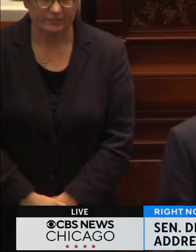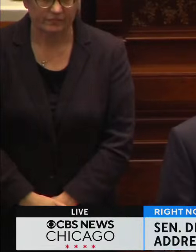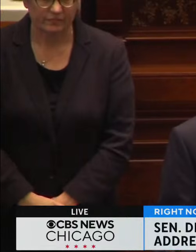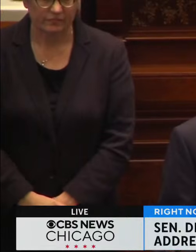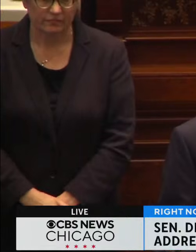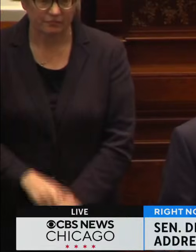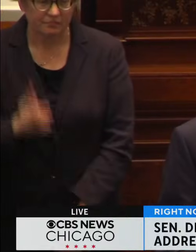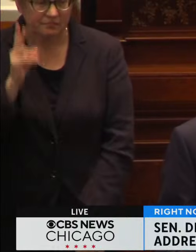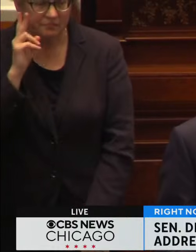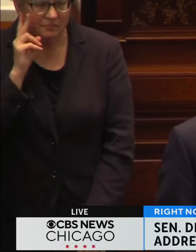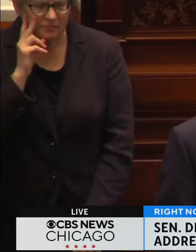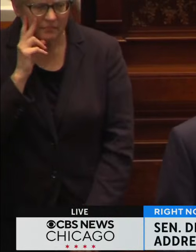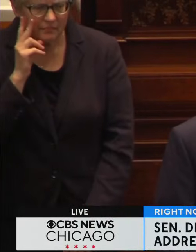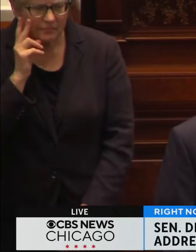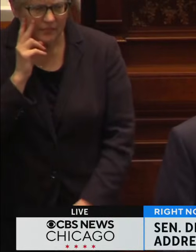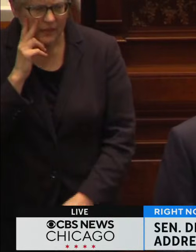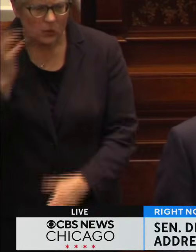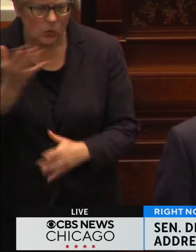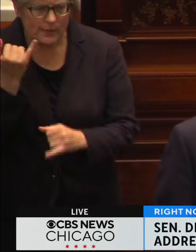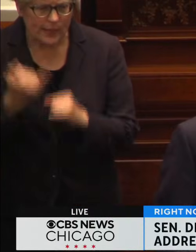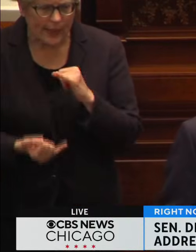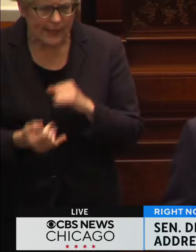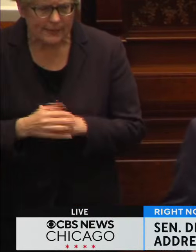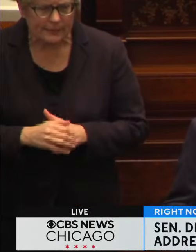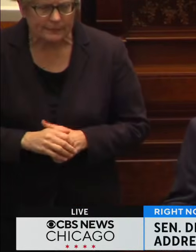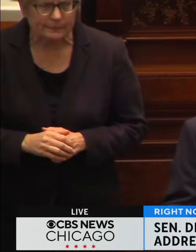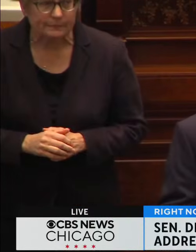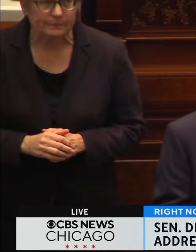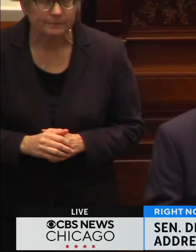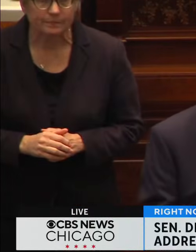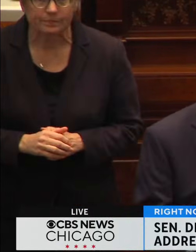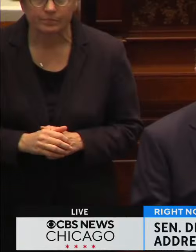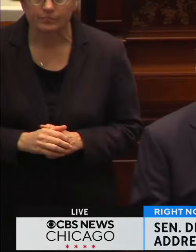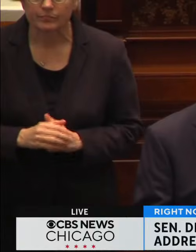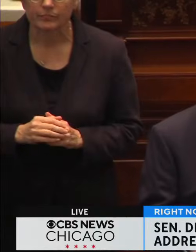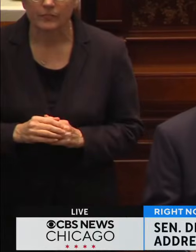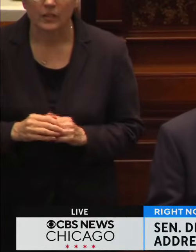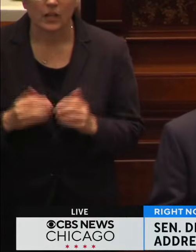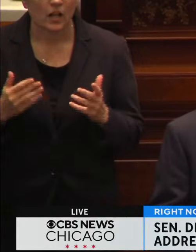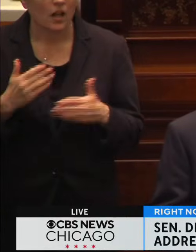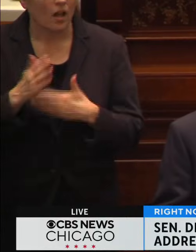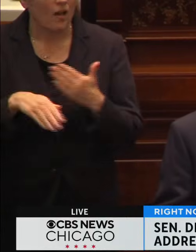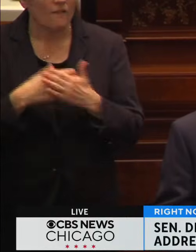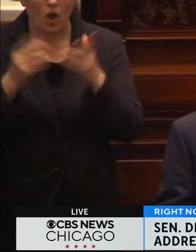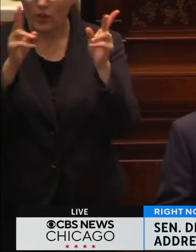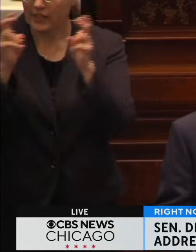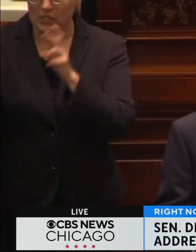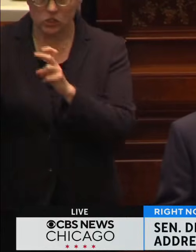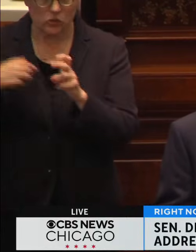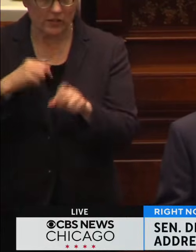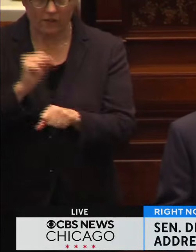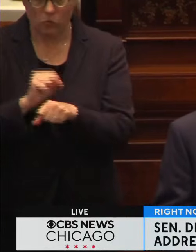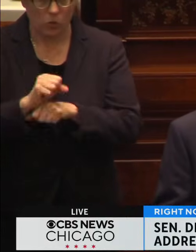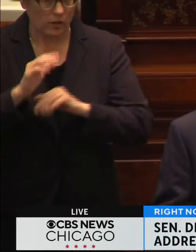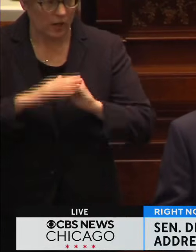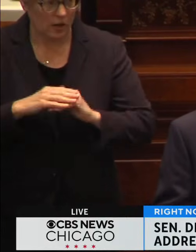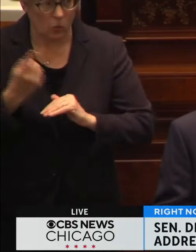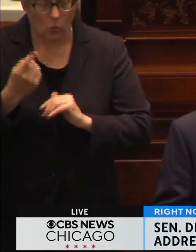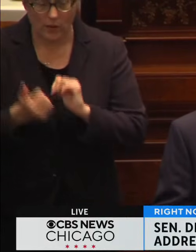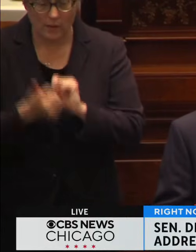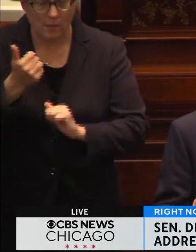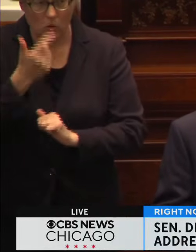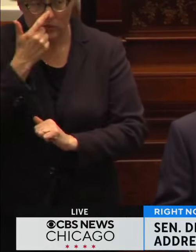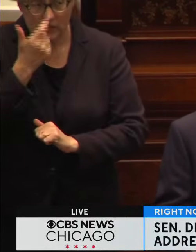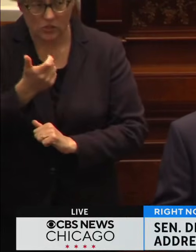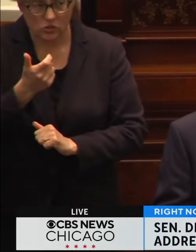Let me say just the last word or two. Of all the issues that come to you, one of the most interesting I faced is to